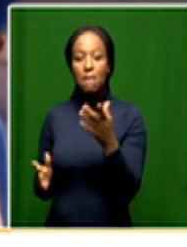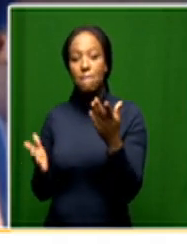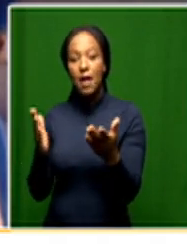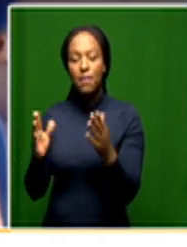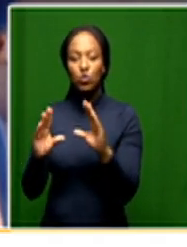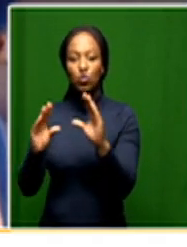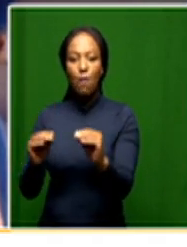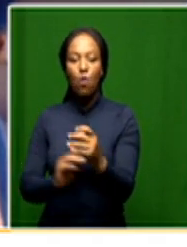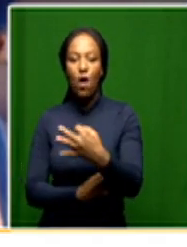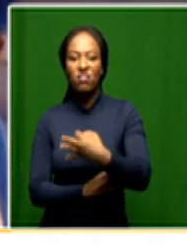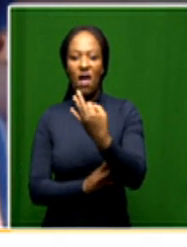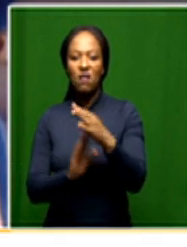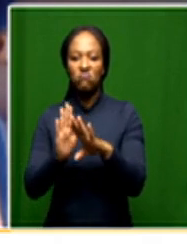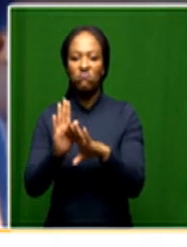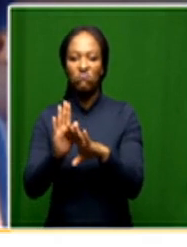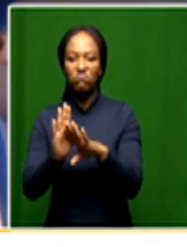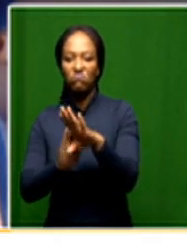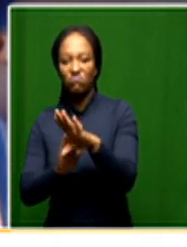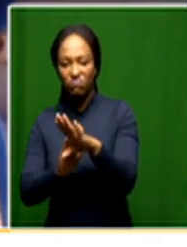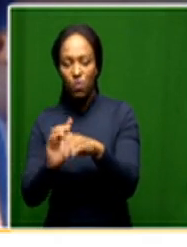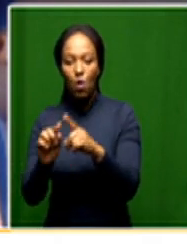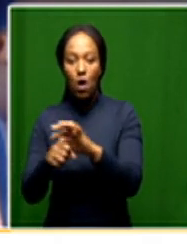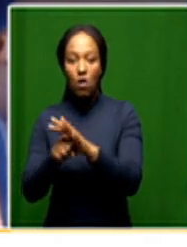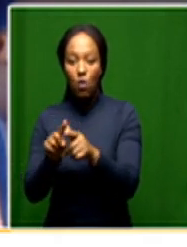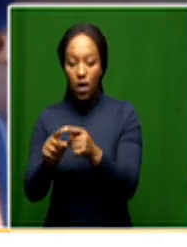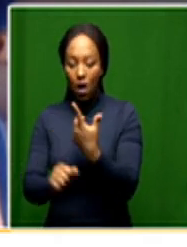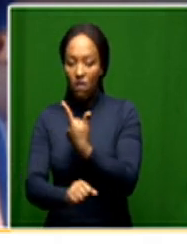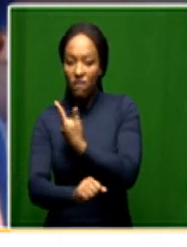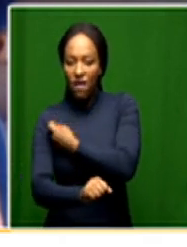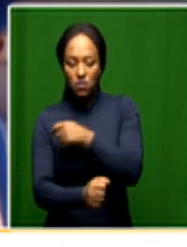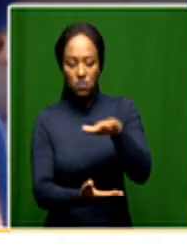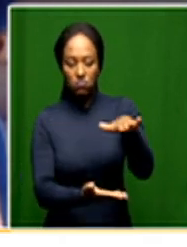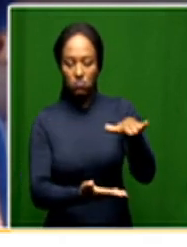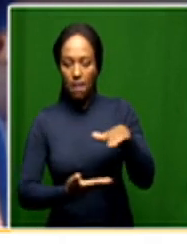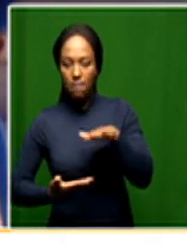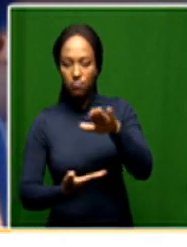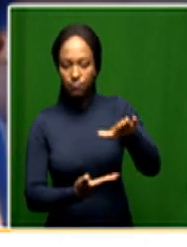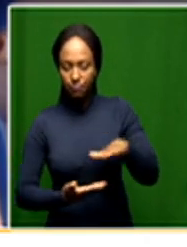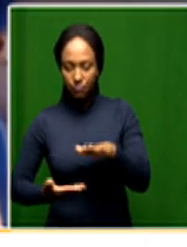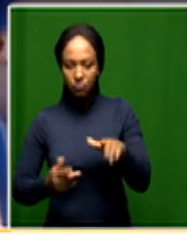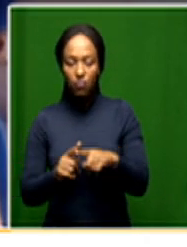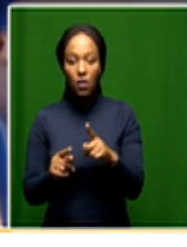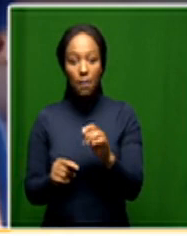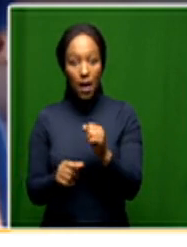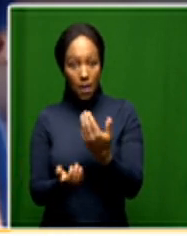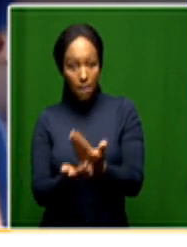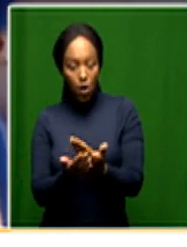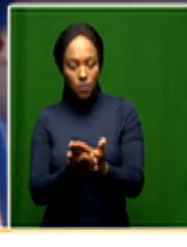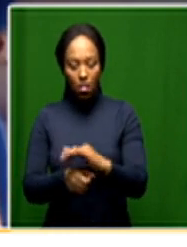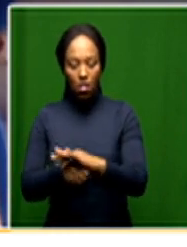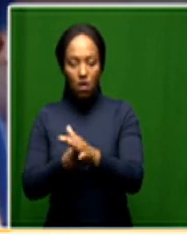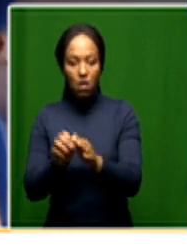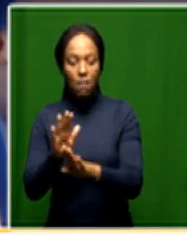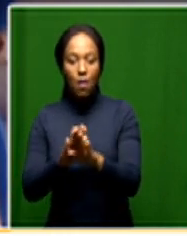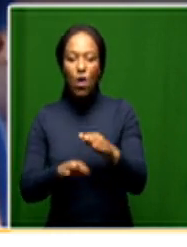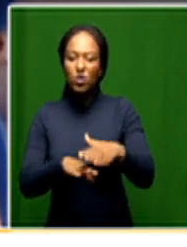that third wave, that dreaded third wave, obviously with the vaccines coming up, but there is that fear of a third wave, even with the vaccines, because it is a